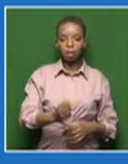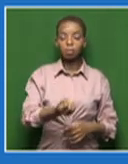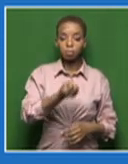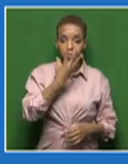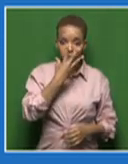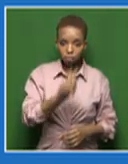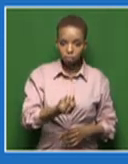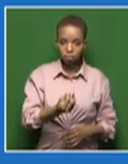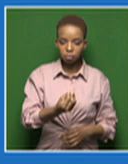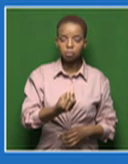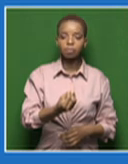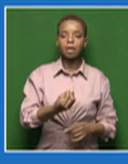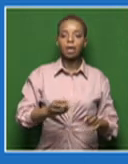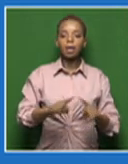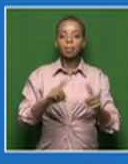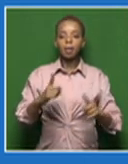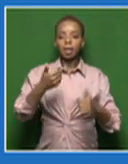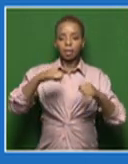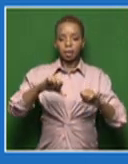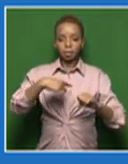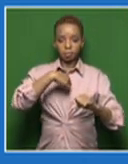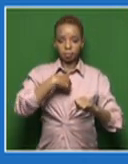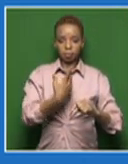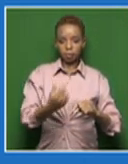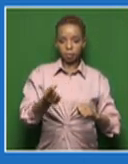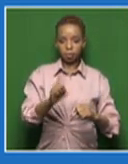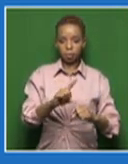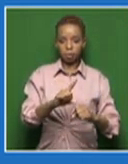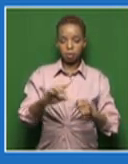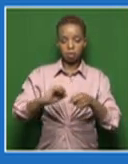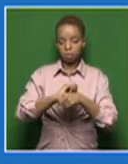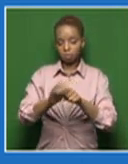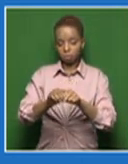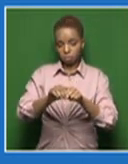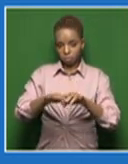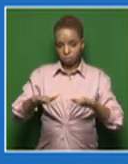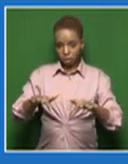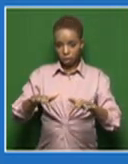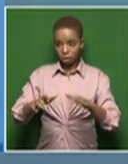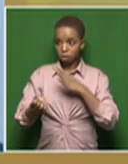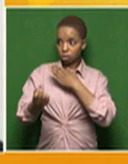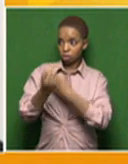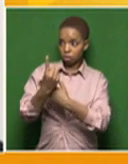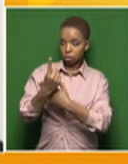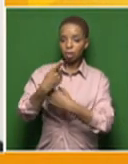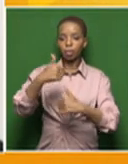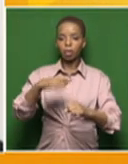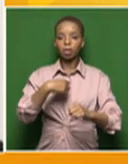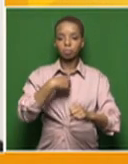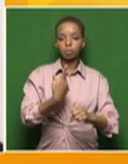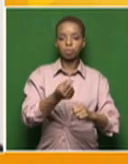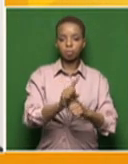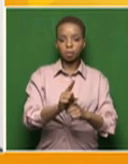the verification. So I then responded to the COVID outbreak by making it